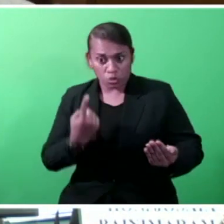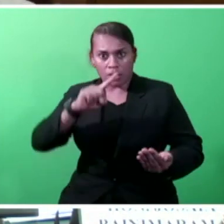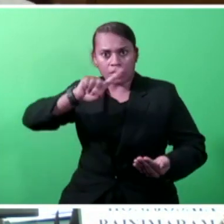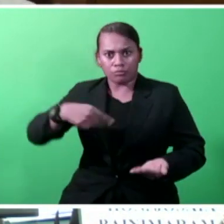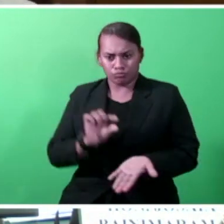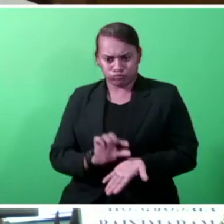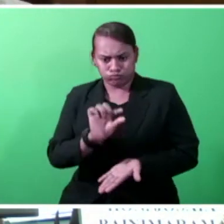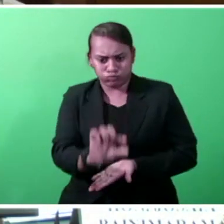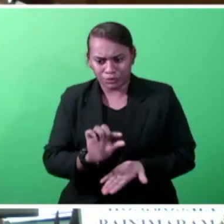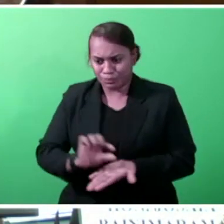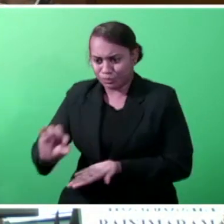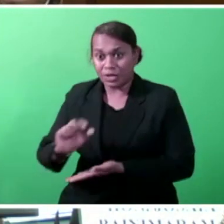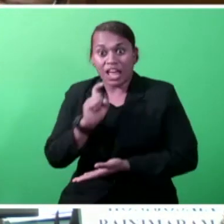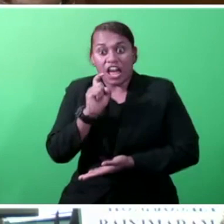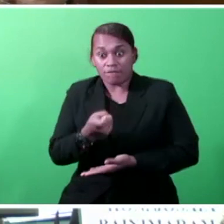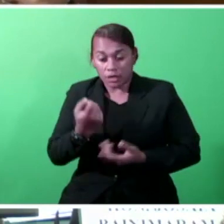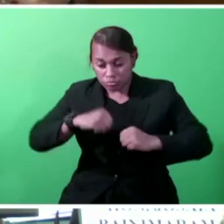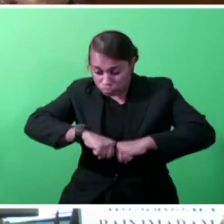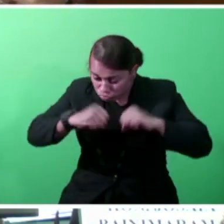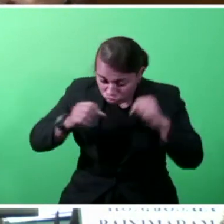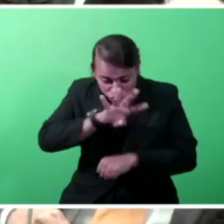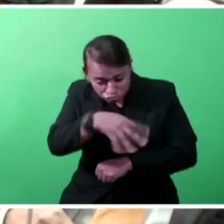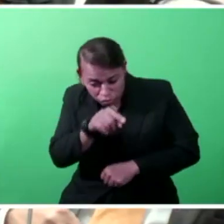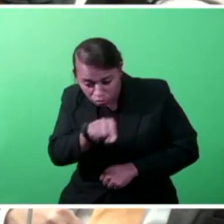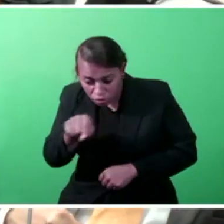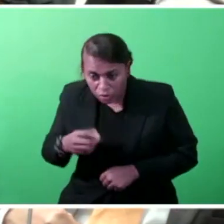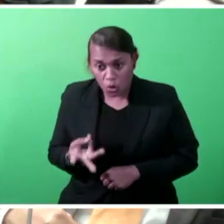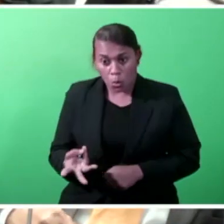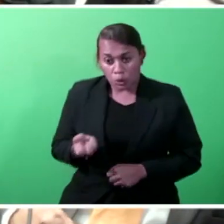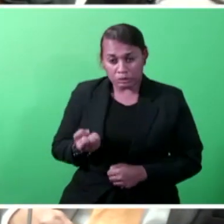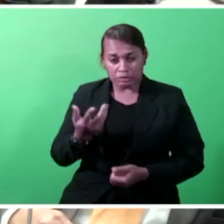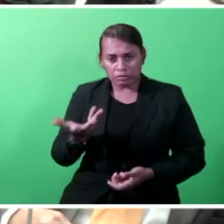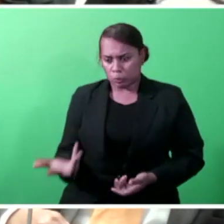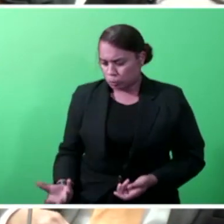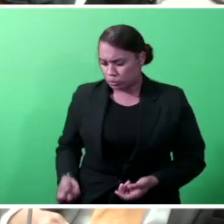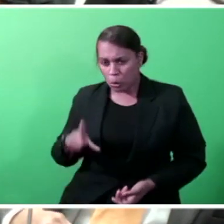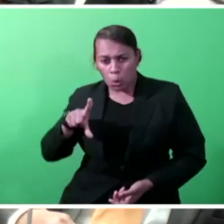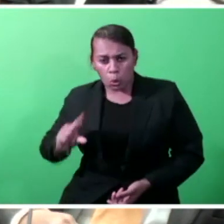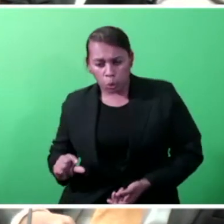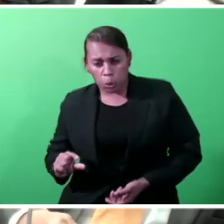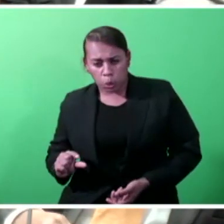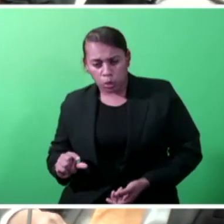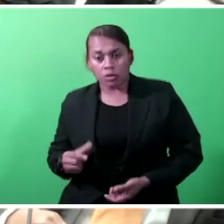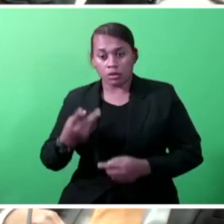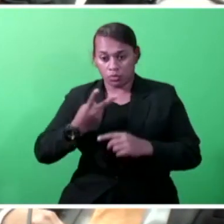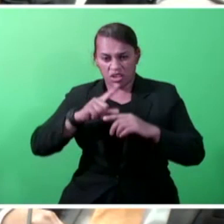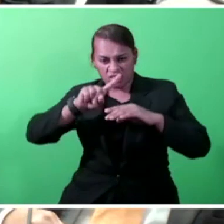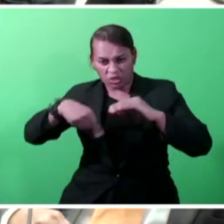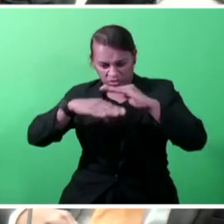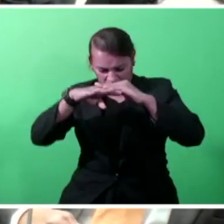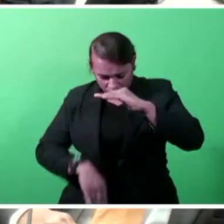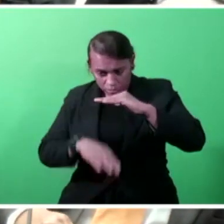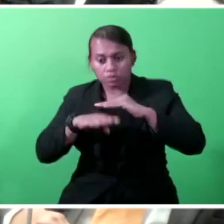than $30,000 a year. And the options that she has of registration is that she can